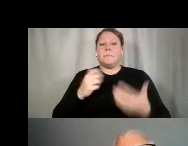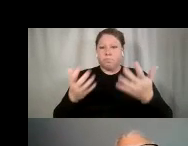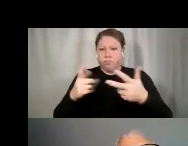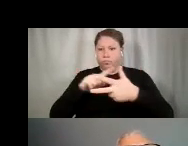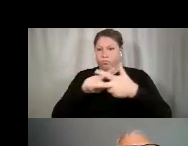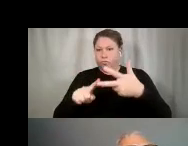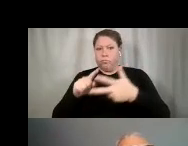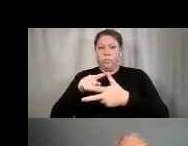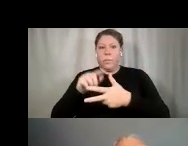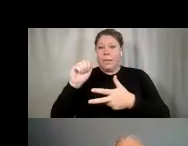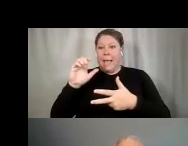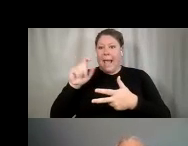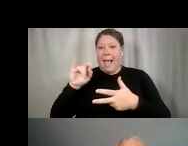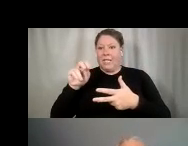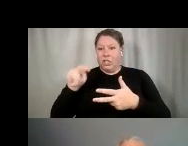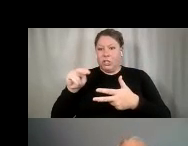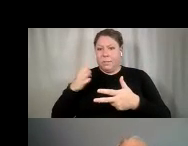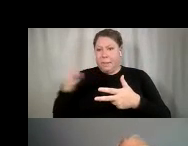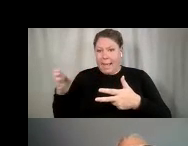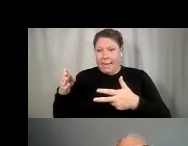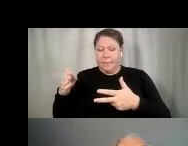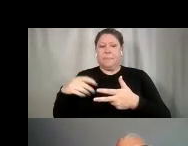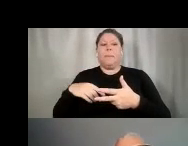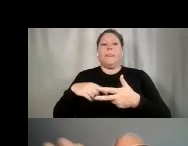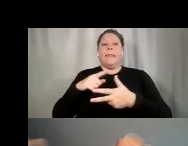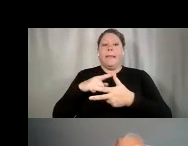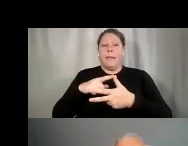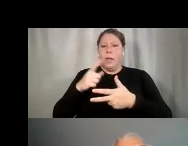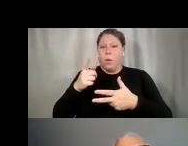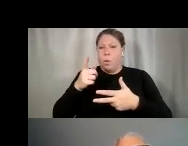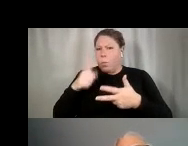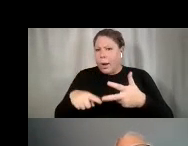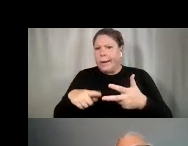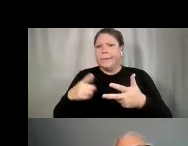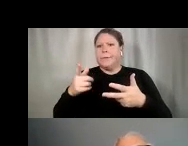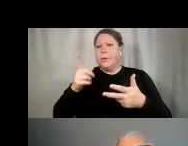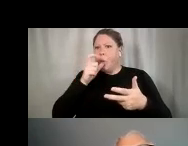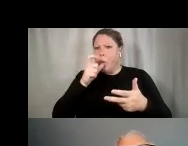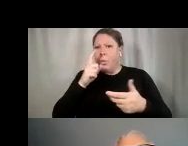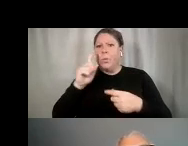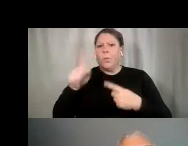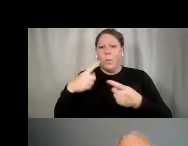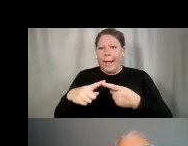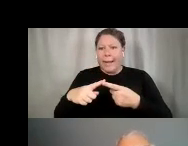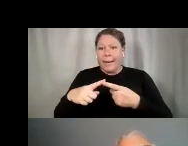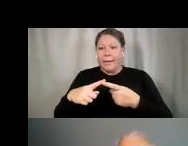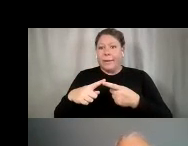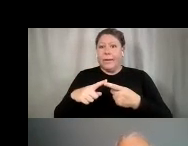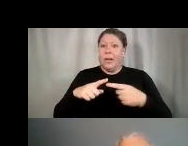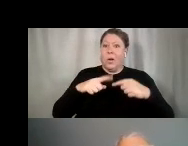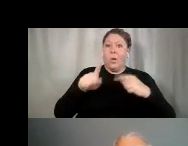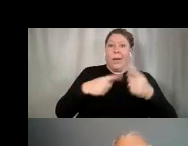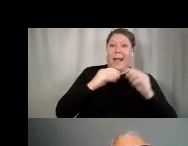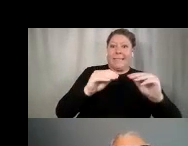planning. Action planning is doing the what, the who, and the when. When I teach project management